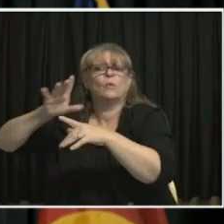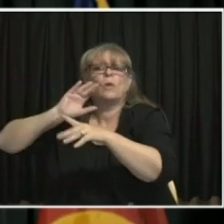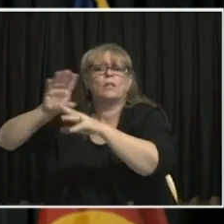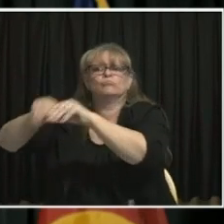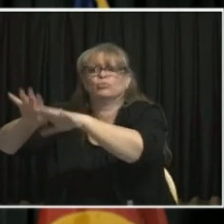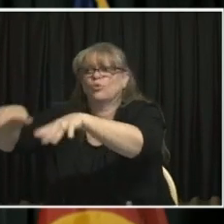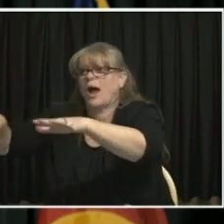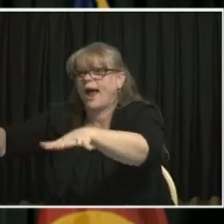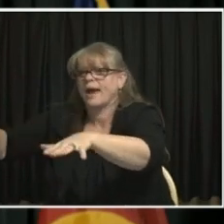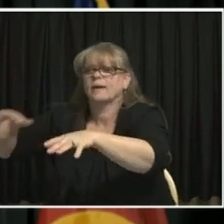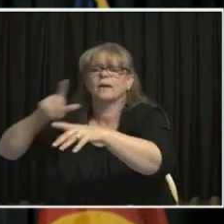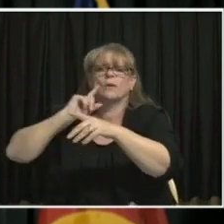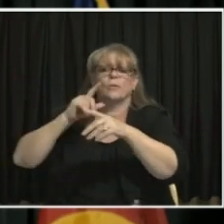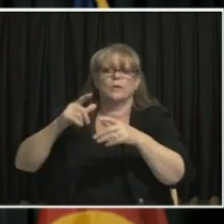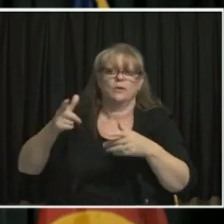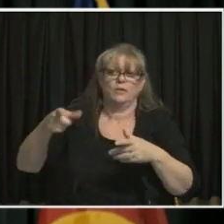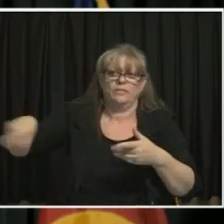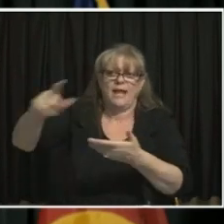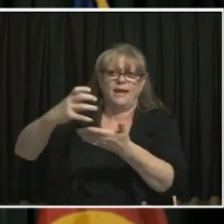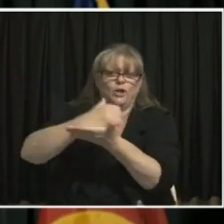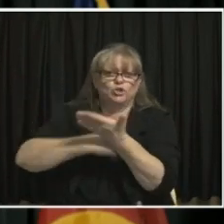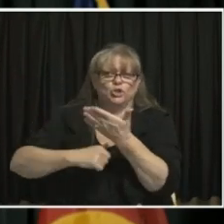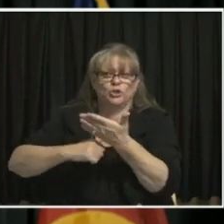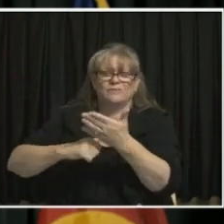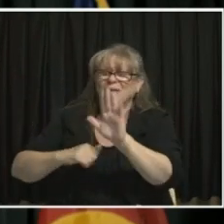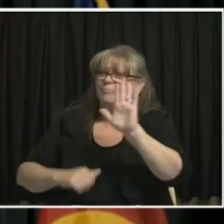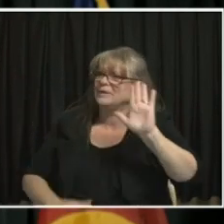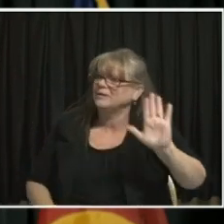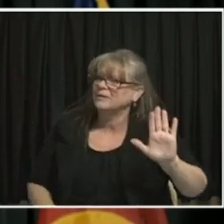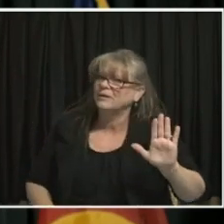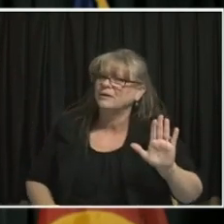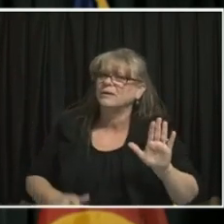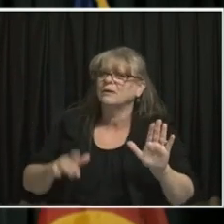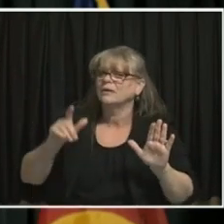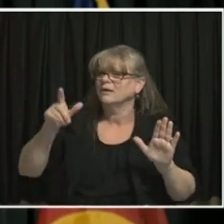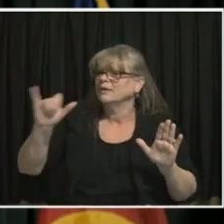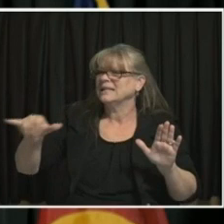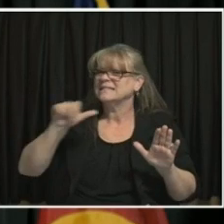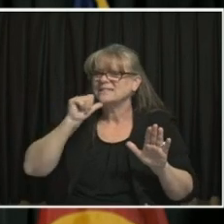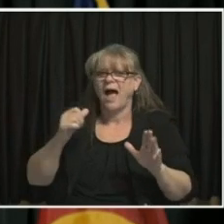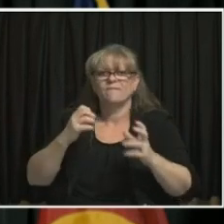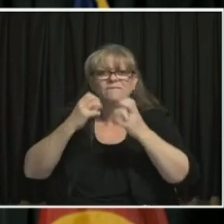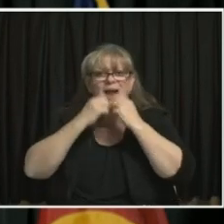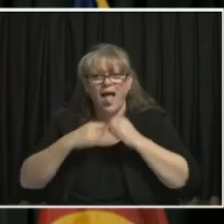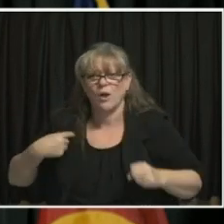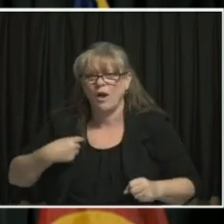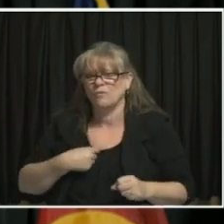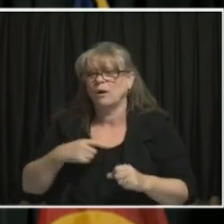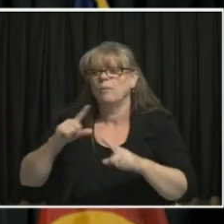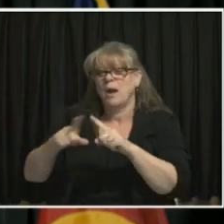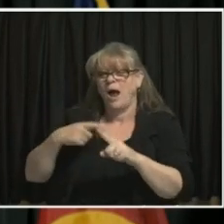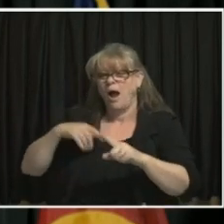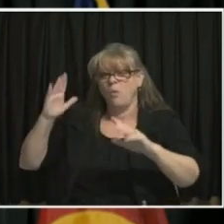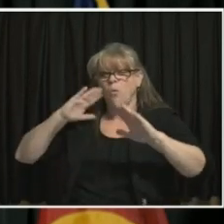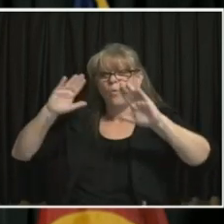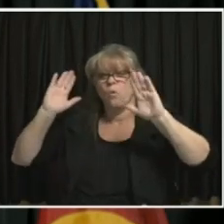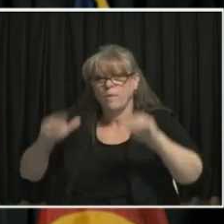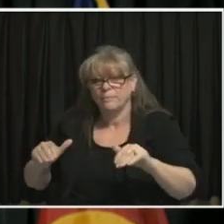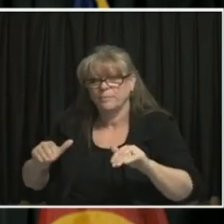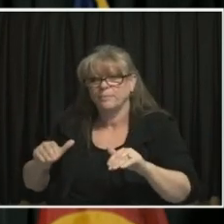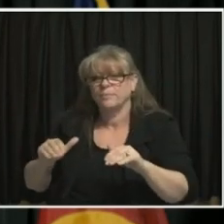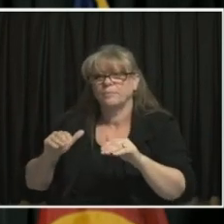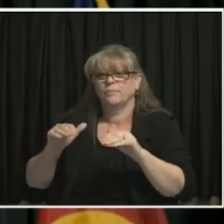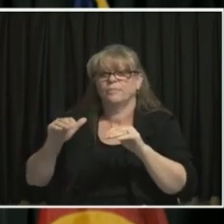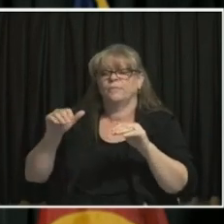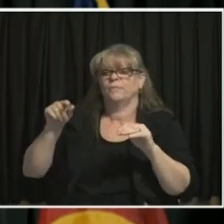deserves what they're going to get. That's not a Colorado value. We hope and we pray that nobody who went to